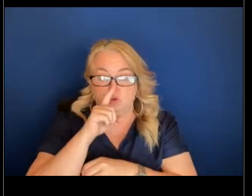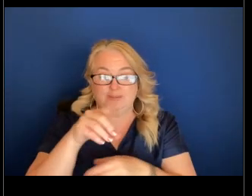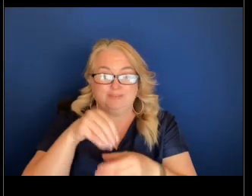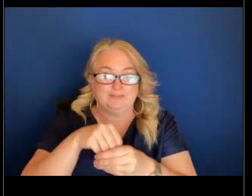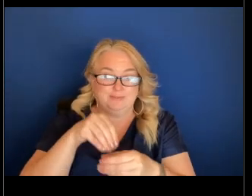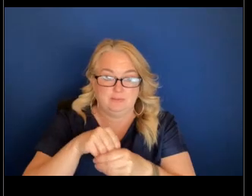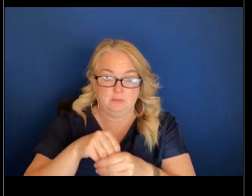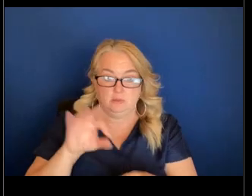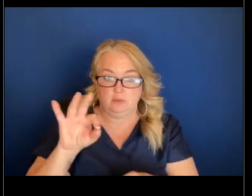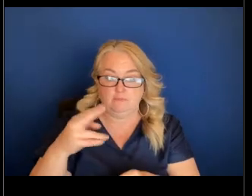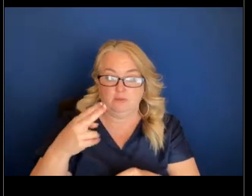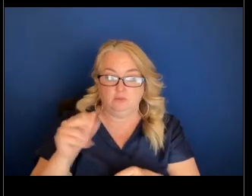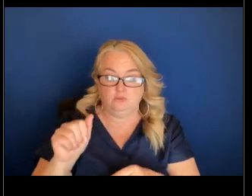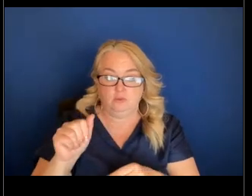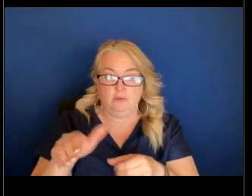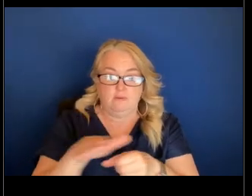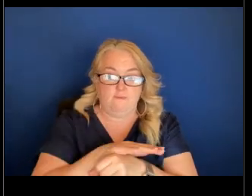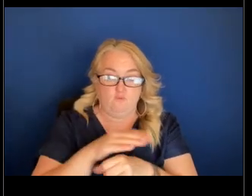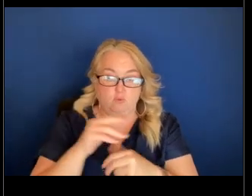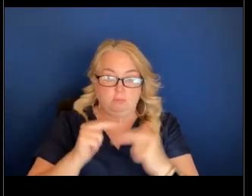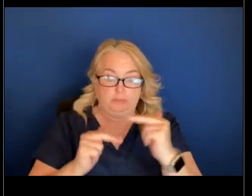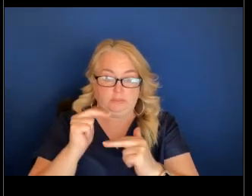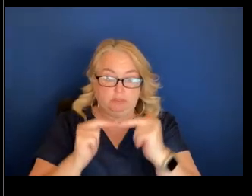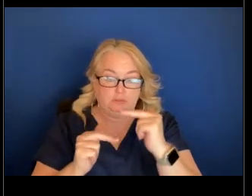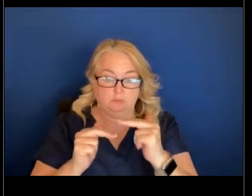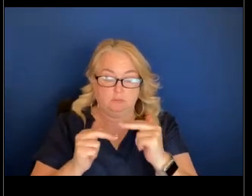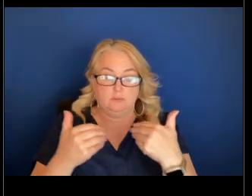inside FHA covered buildings